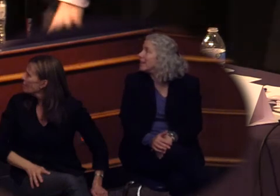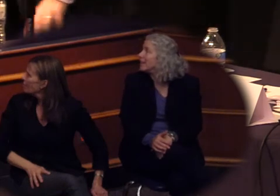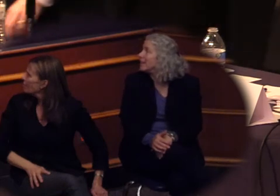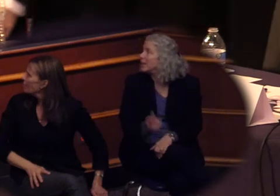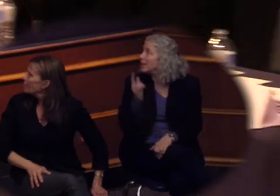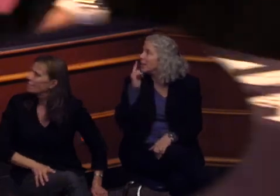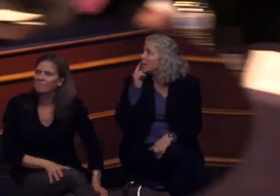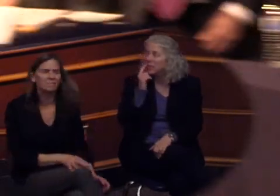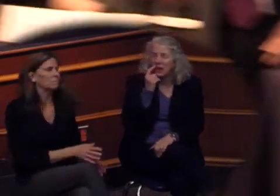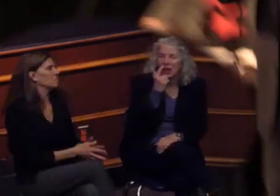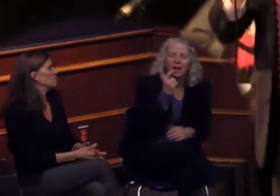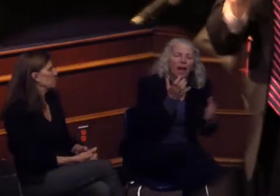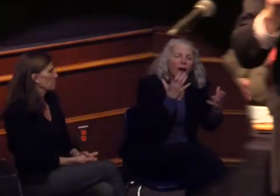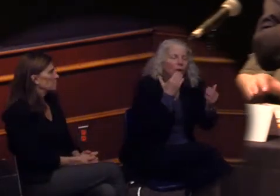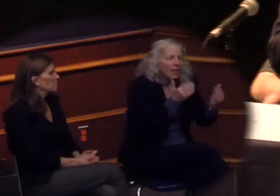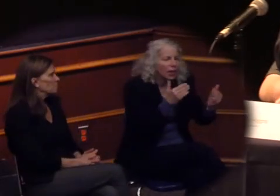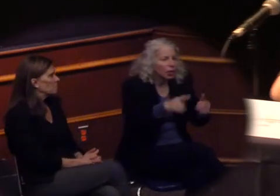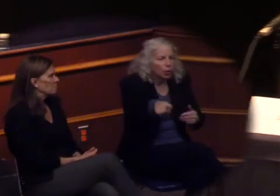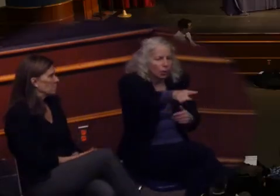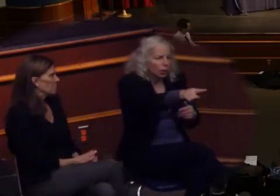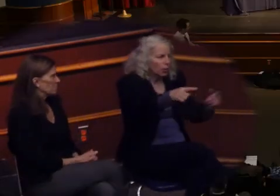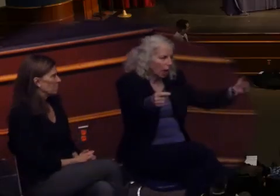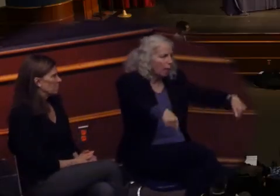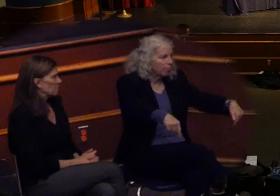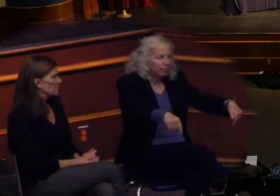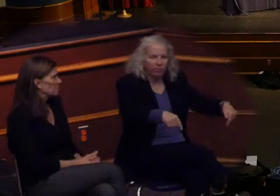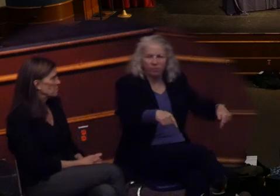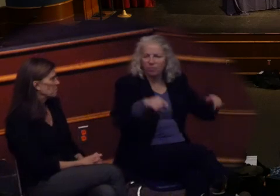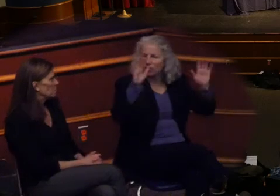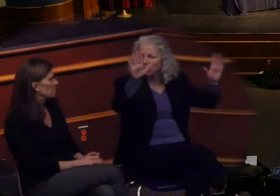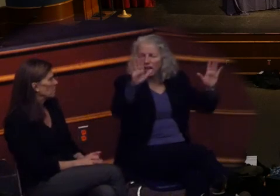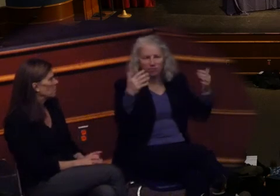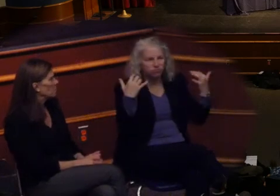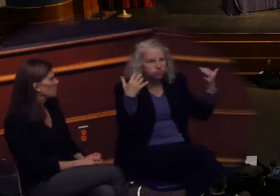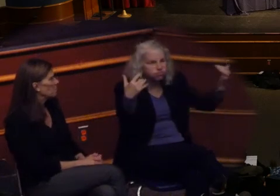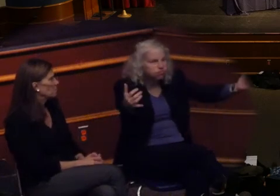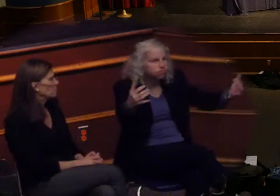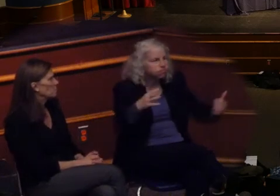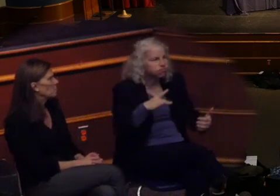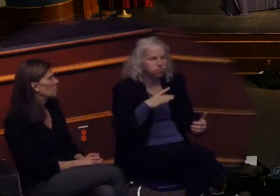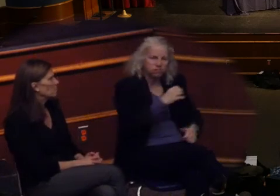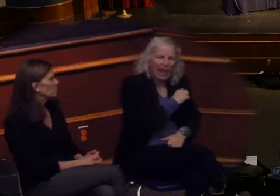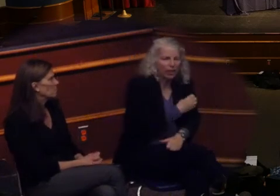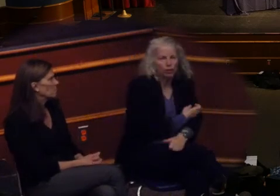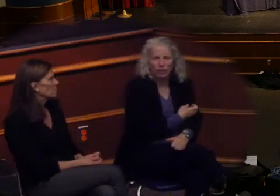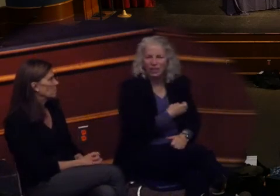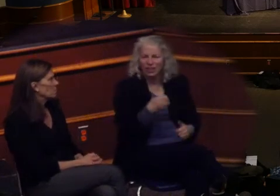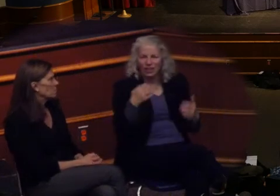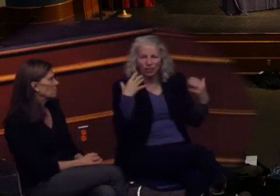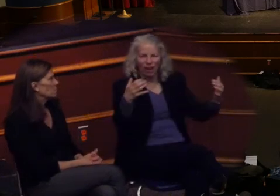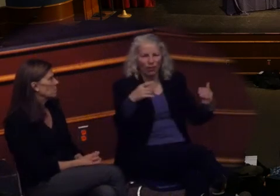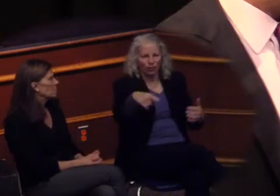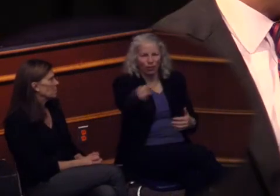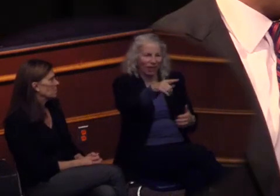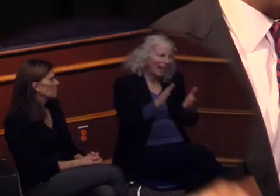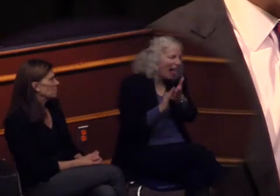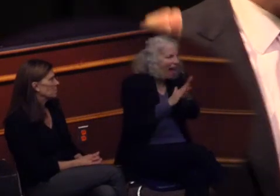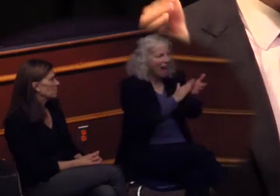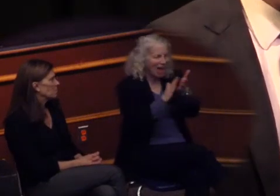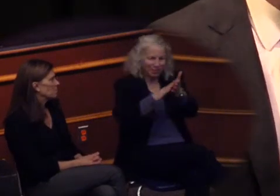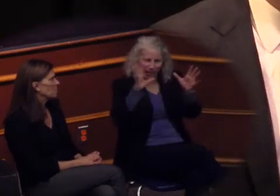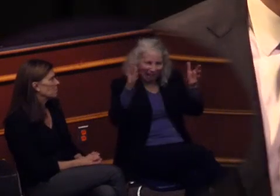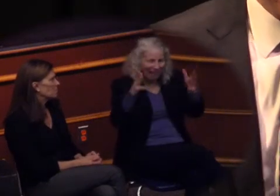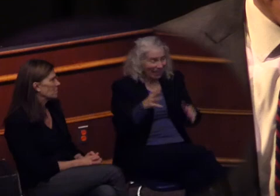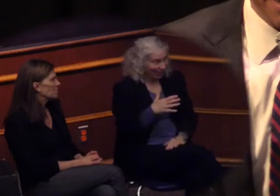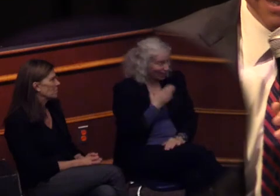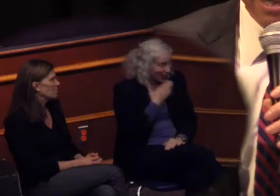I want to thank all of you for being here. What a great turnout, energetic crowd. You even clap for us every now and then. So